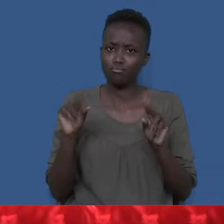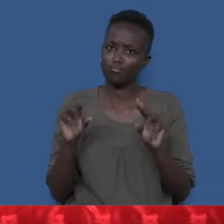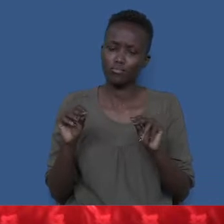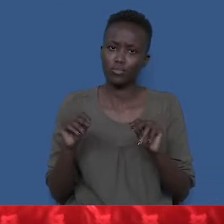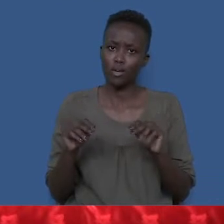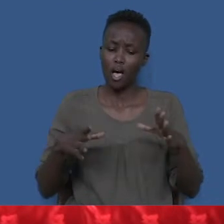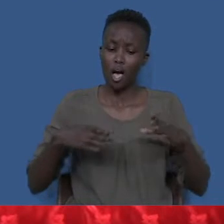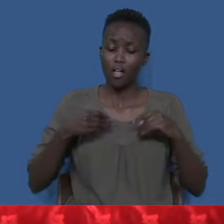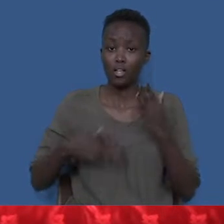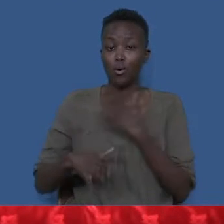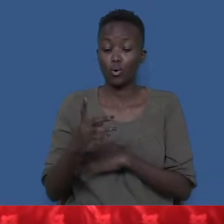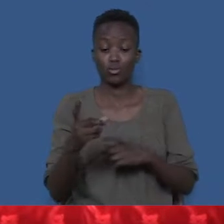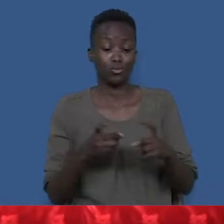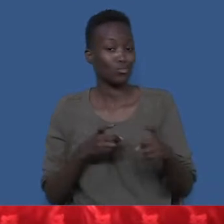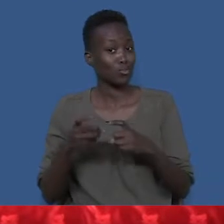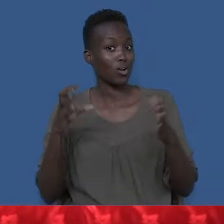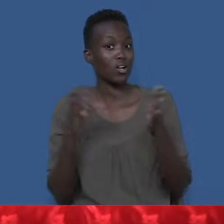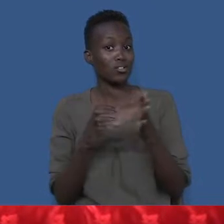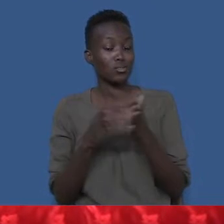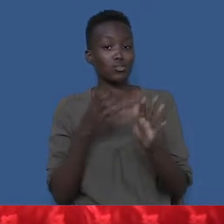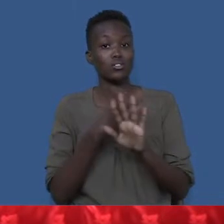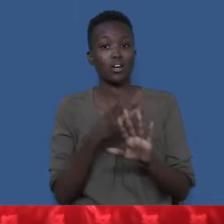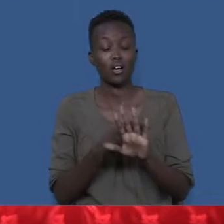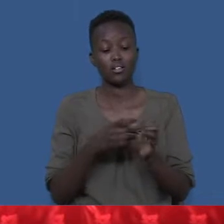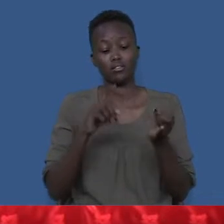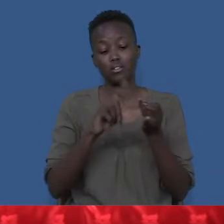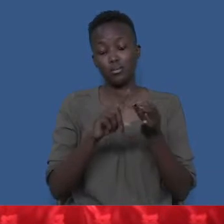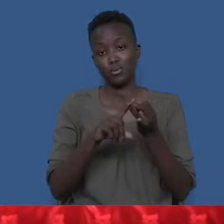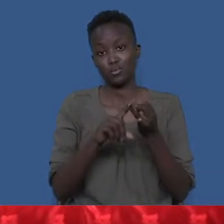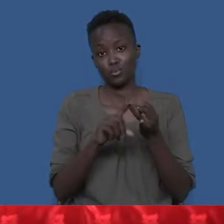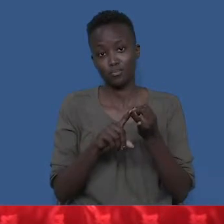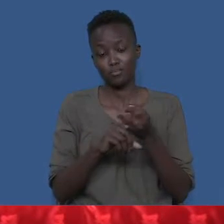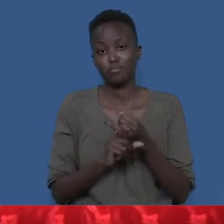charge of the difficult circumstances we face. But number two,